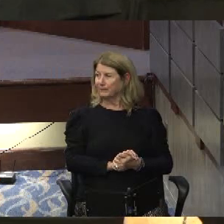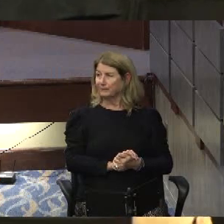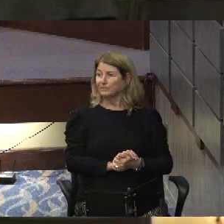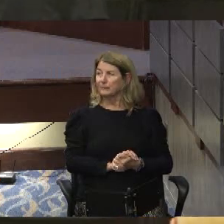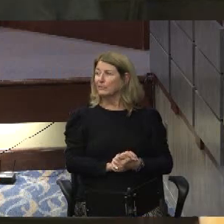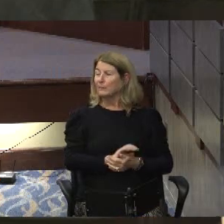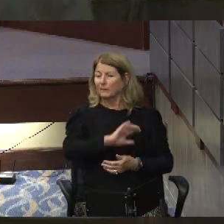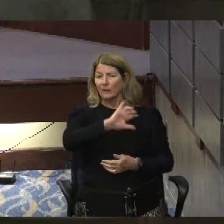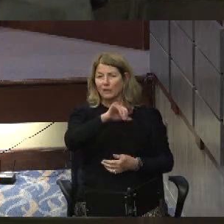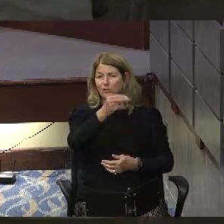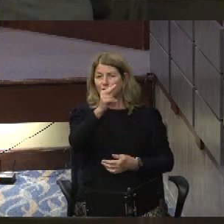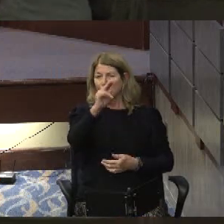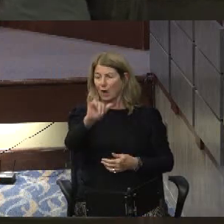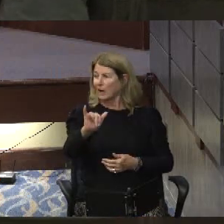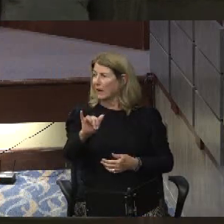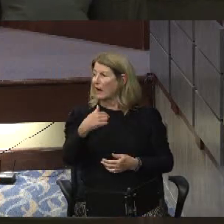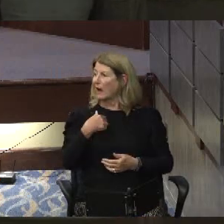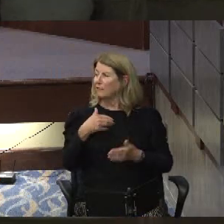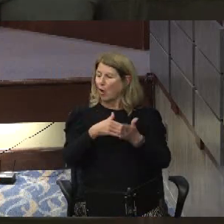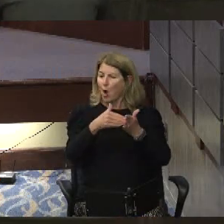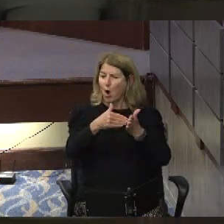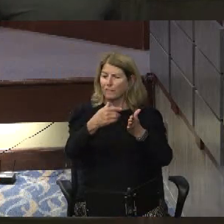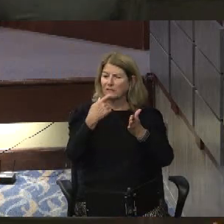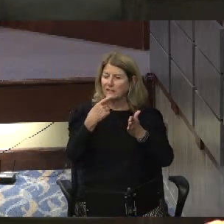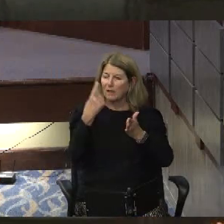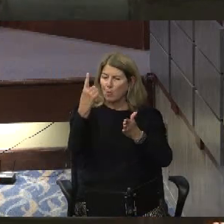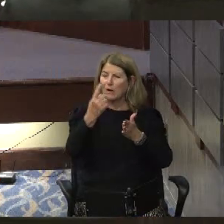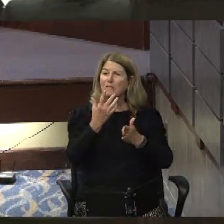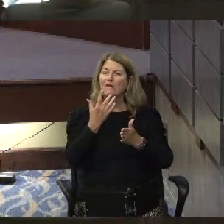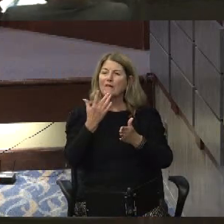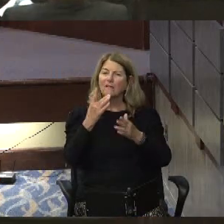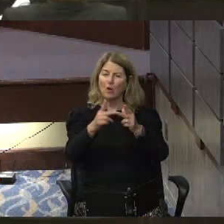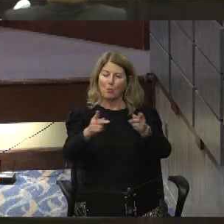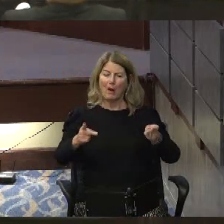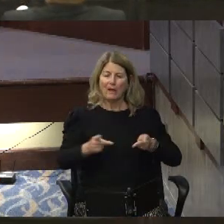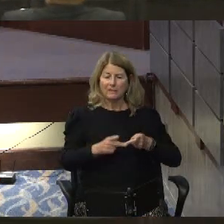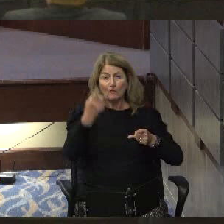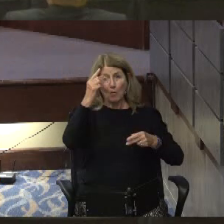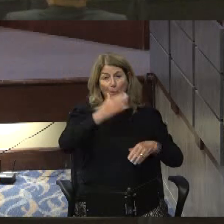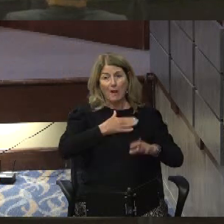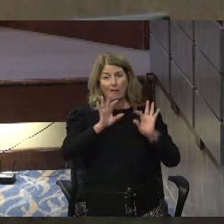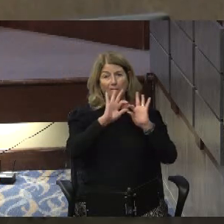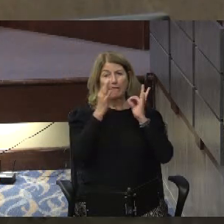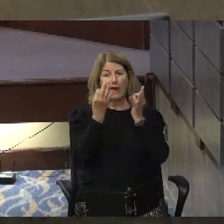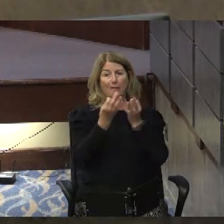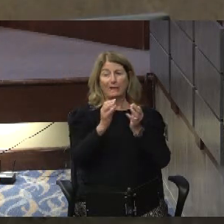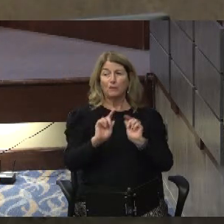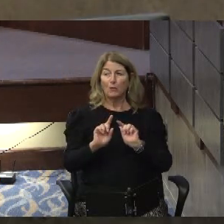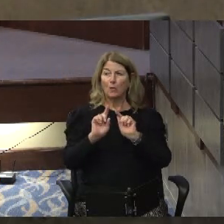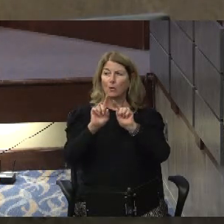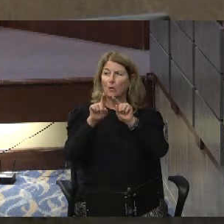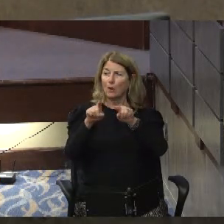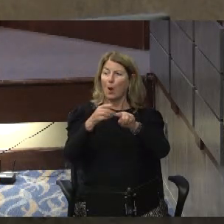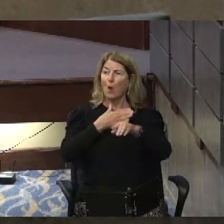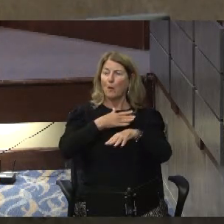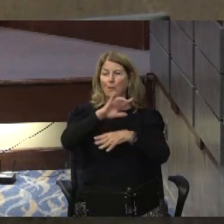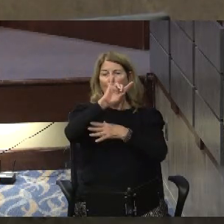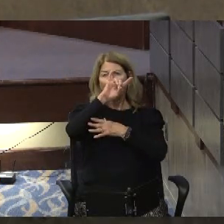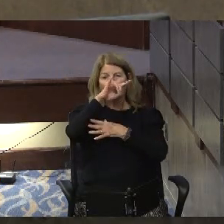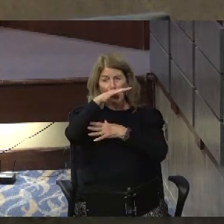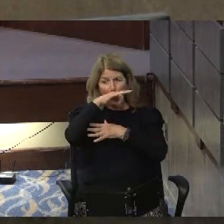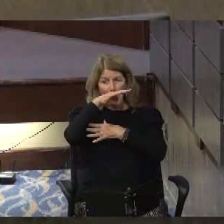Johnny, I've often said one of the favorite places for my family to go and my kids in